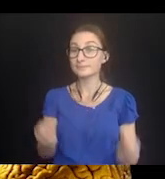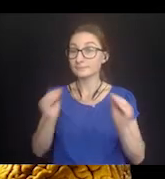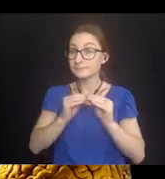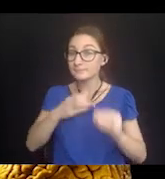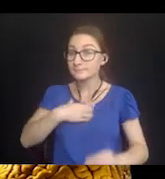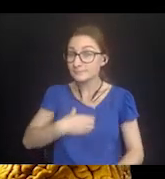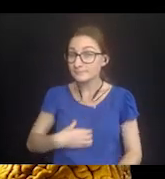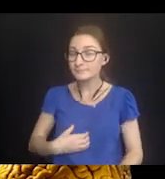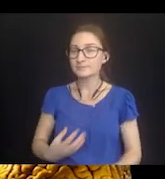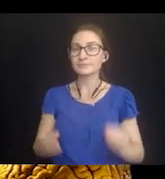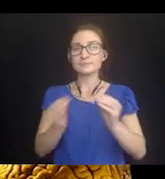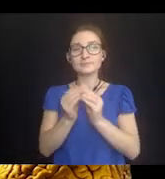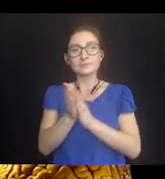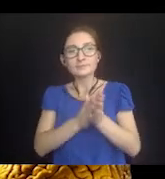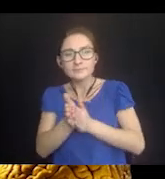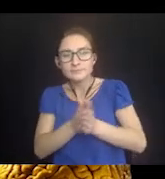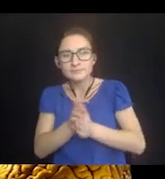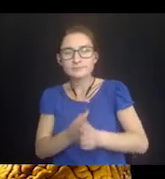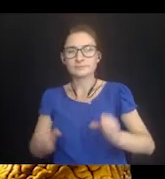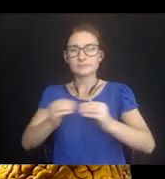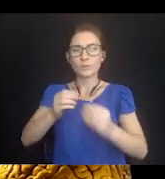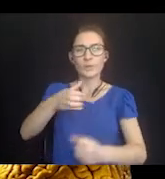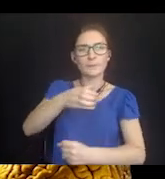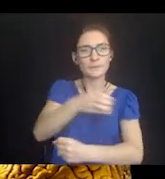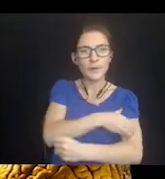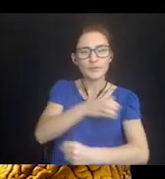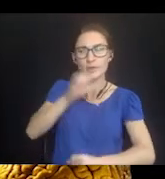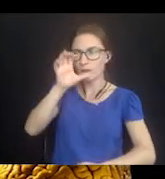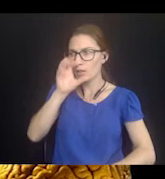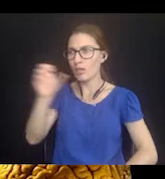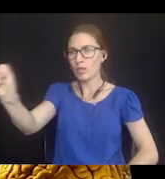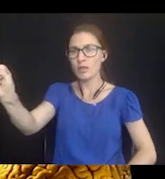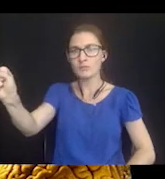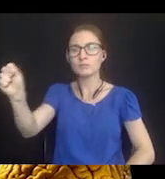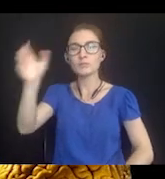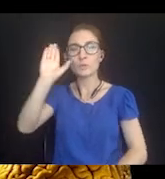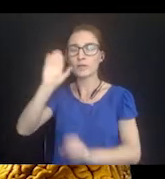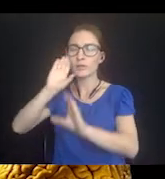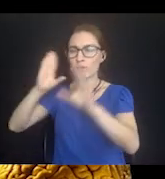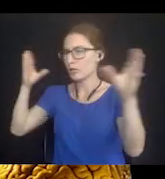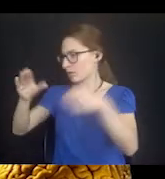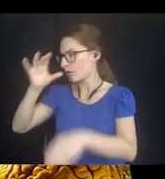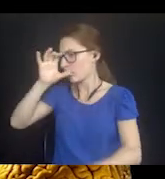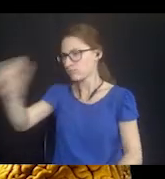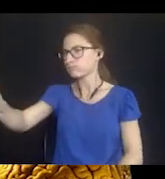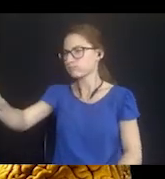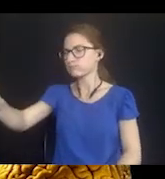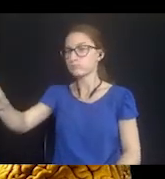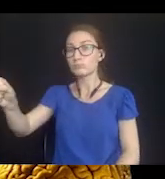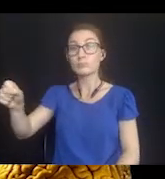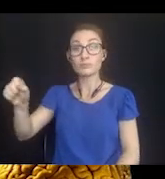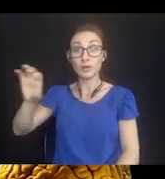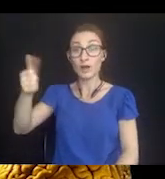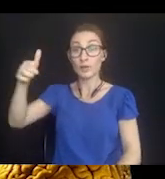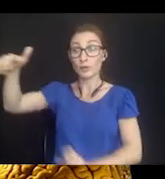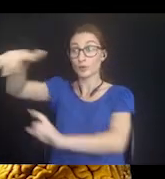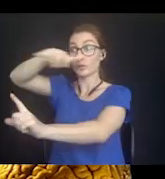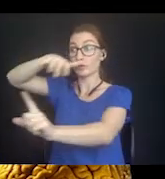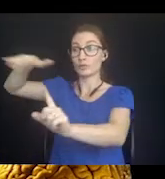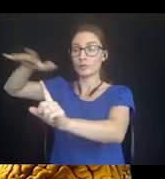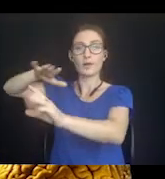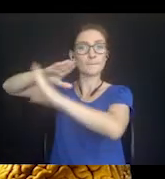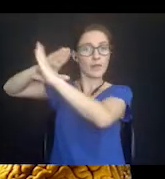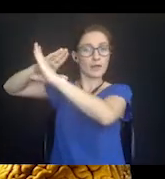again, the hungrier you are, the more motivated, the more powerful you feel towards an object, the more it grabs